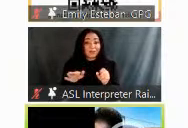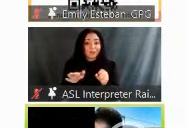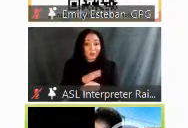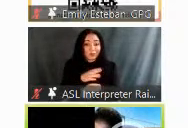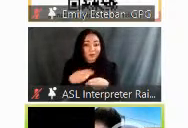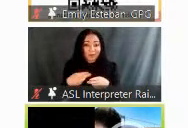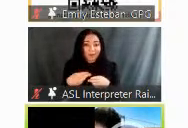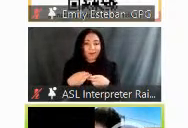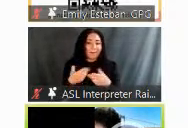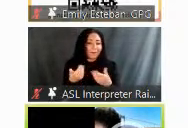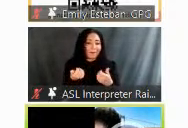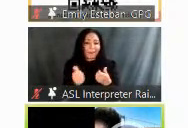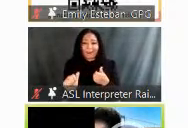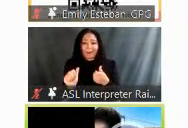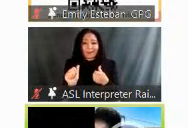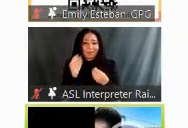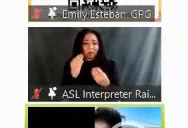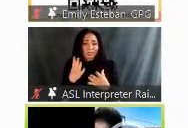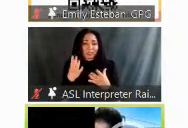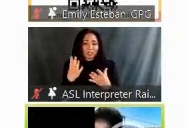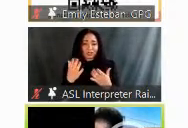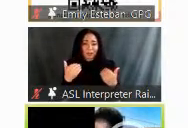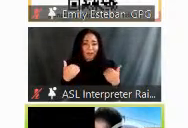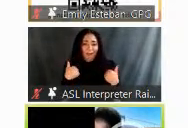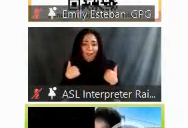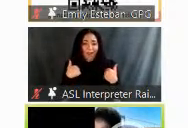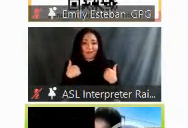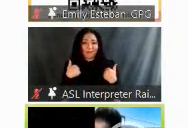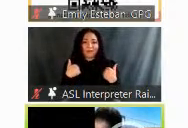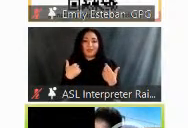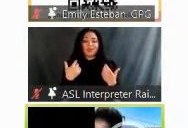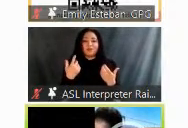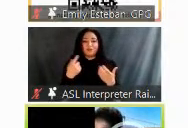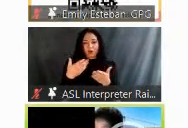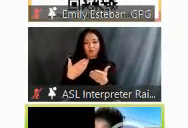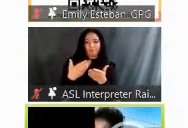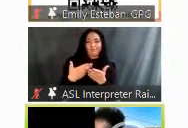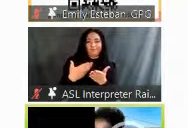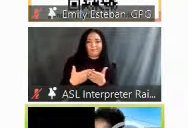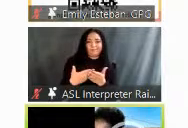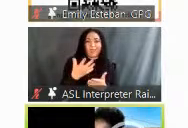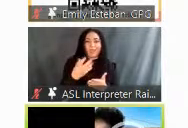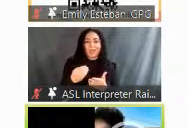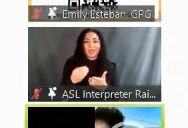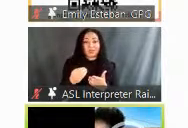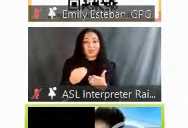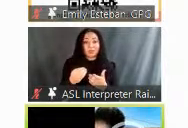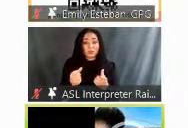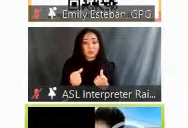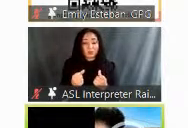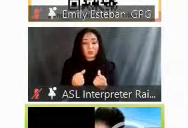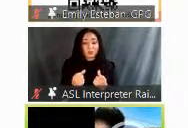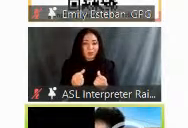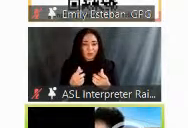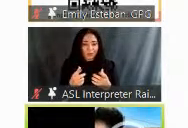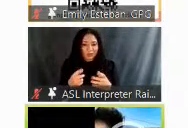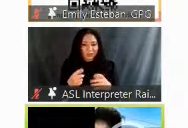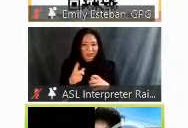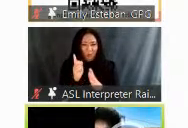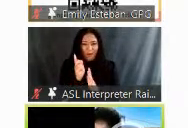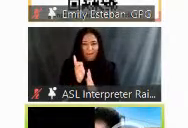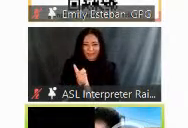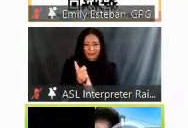you may have for the public record. To maximize the number of speakers, we ask that verbal public comments are kept to 1